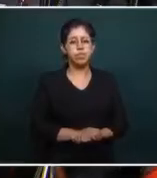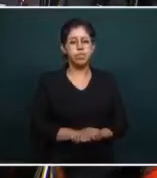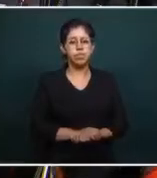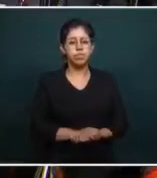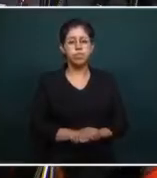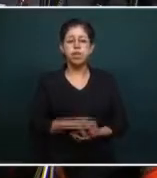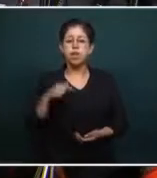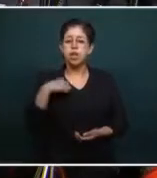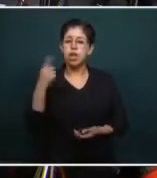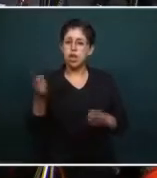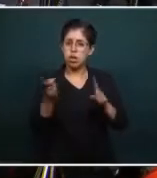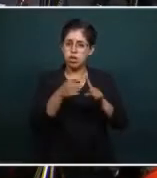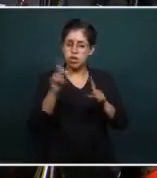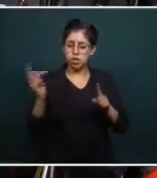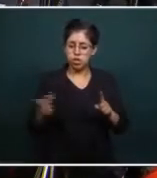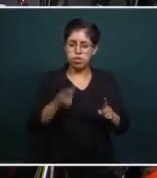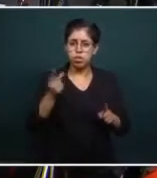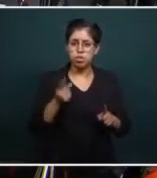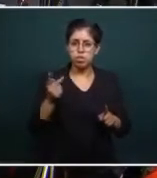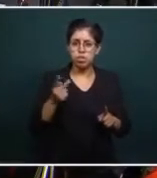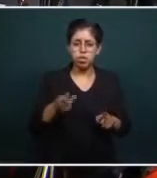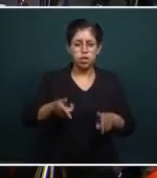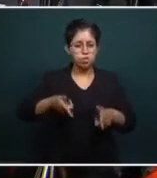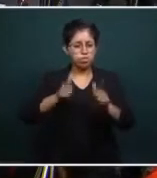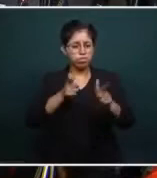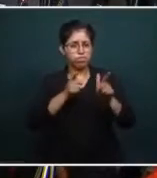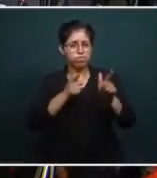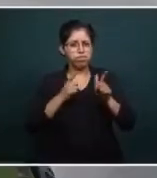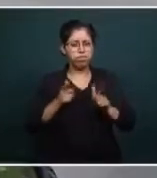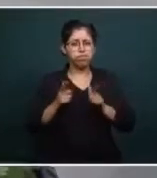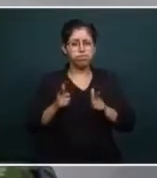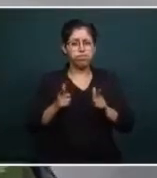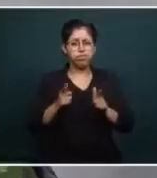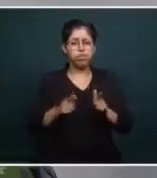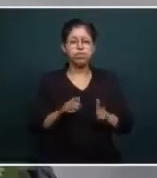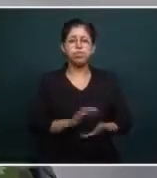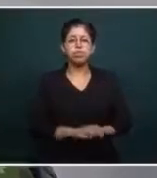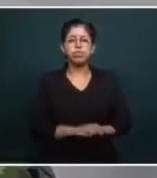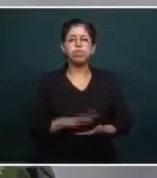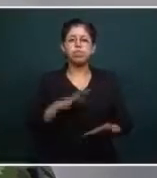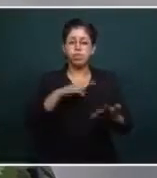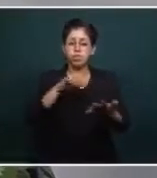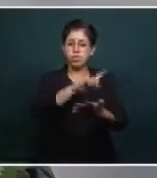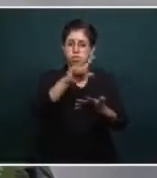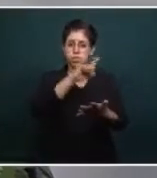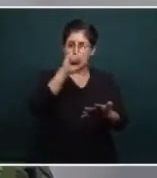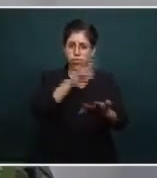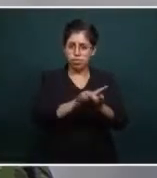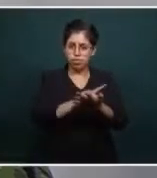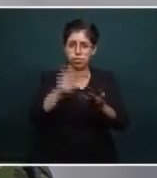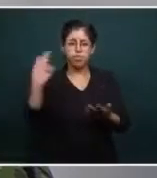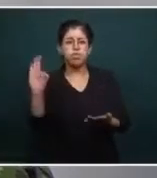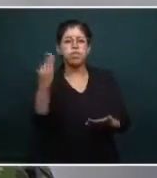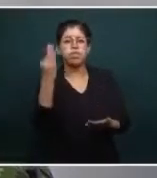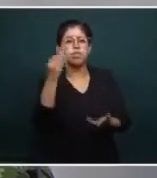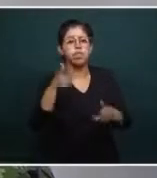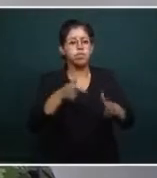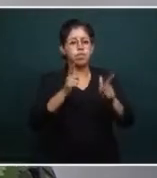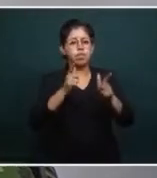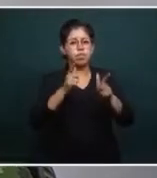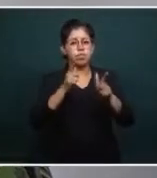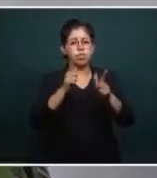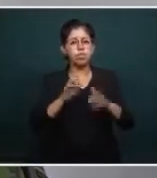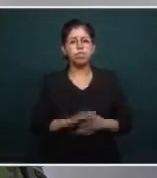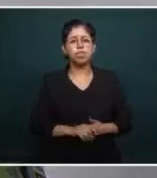La pregunta, en la parte Regarding de the armas de question fuego, of está regulado por firearms la ley that's federal de regulated by law armas y control de explosivos. and